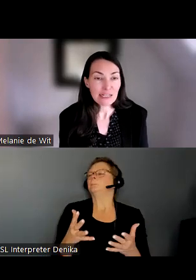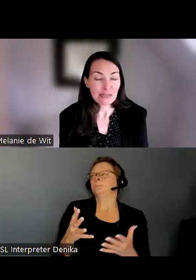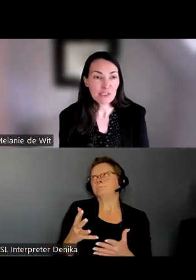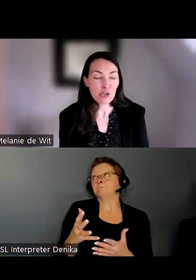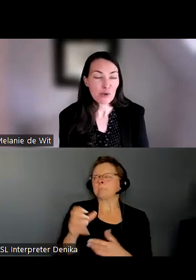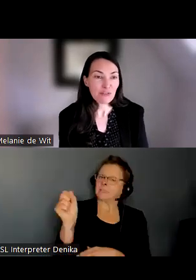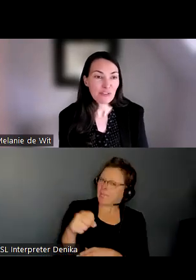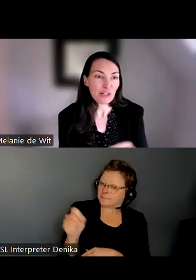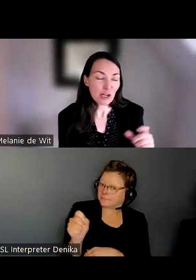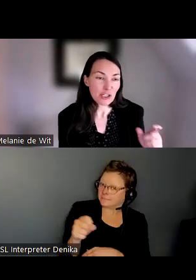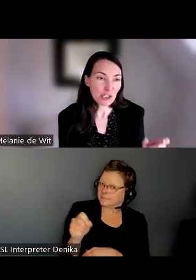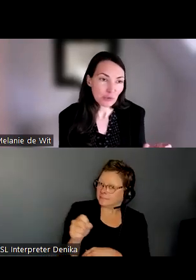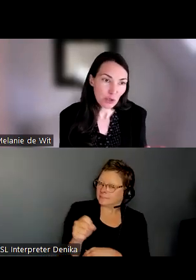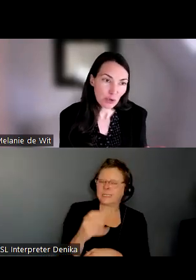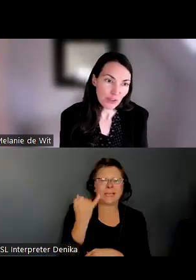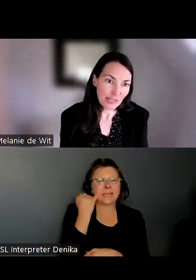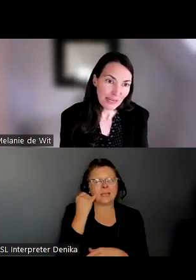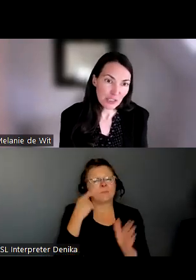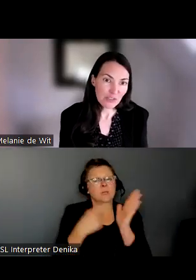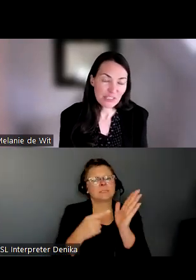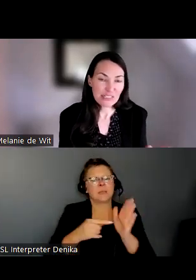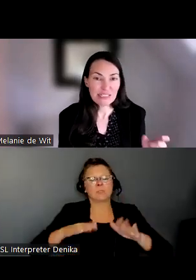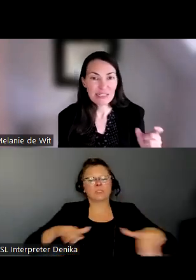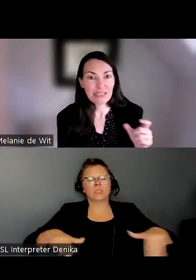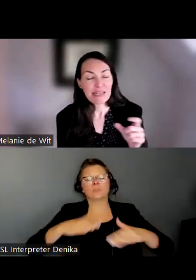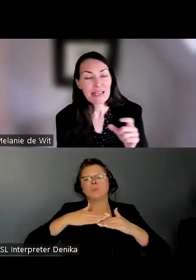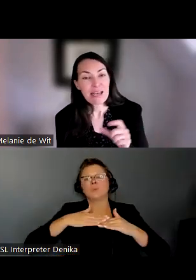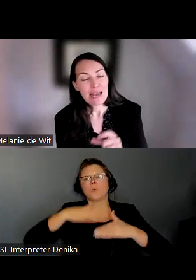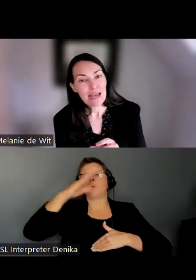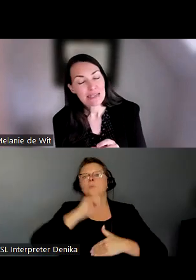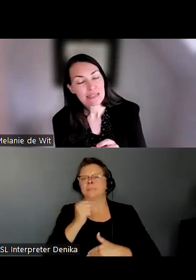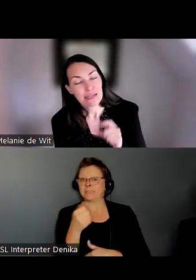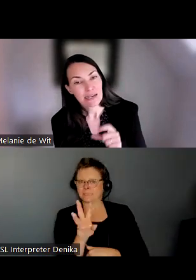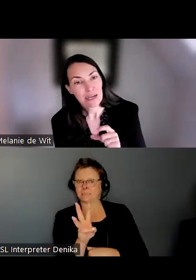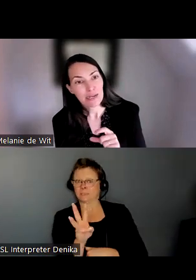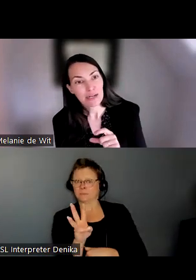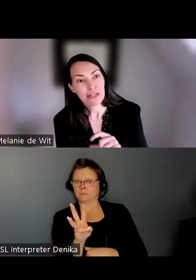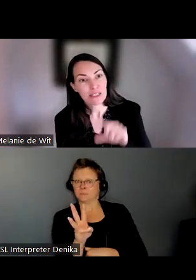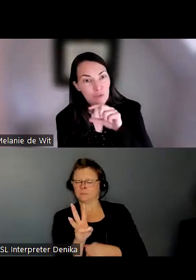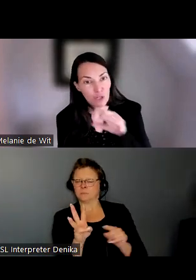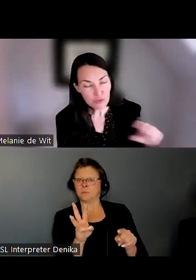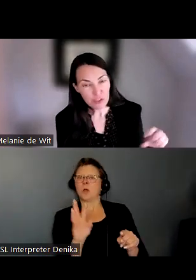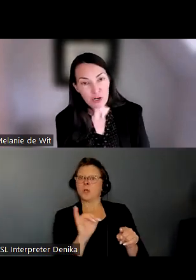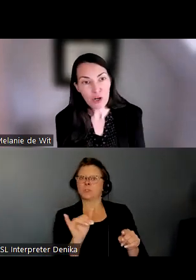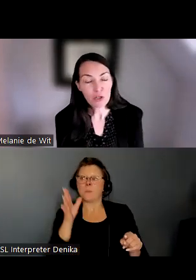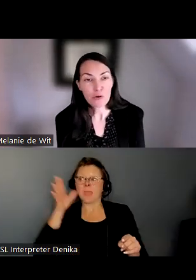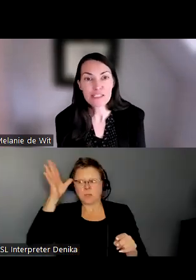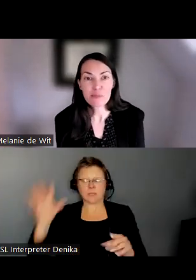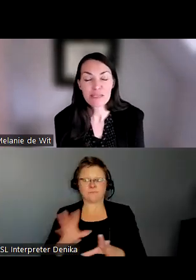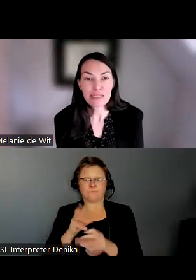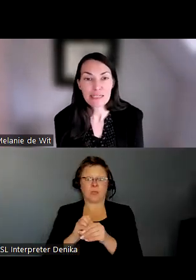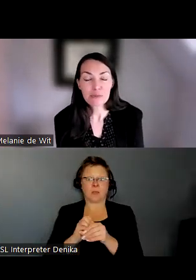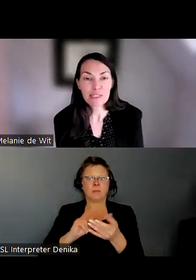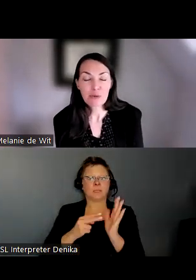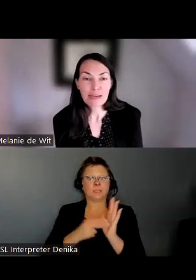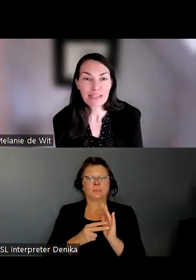Yes. So if there are children over the age of 16 and a parent involved, they're all going to